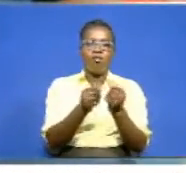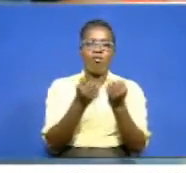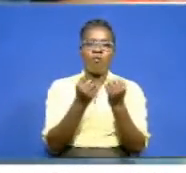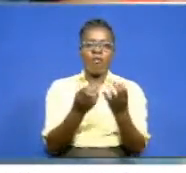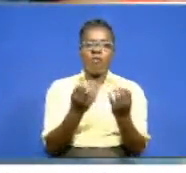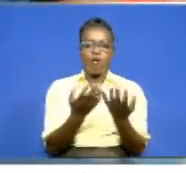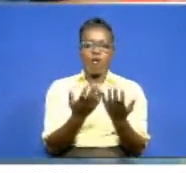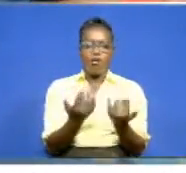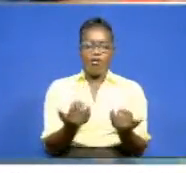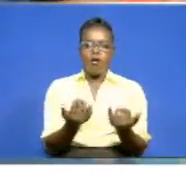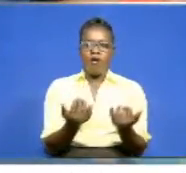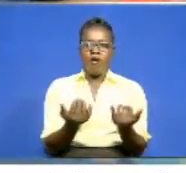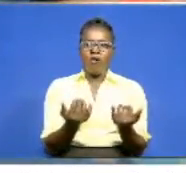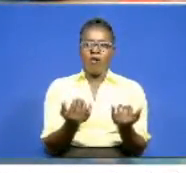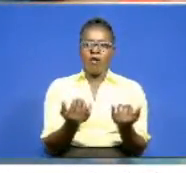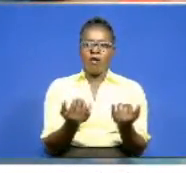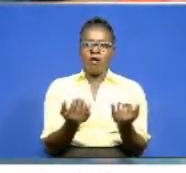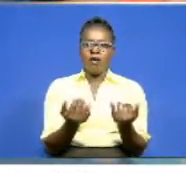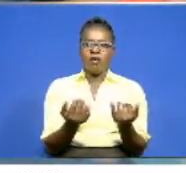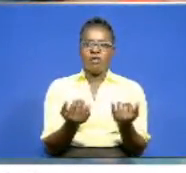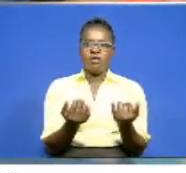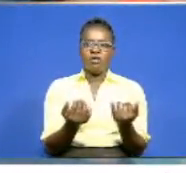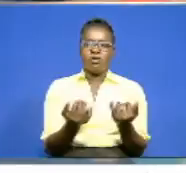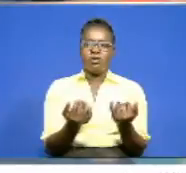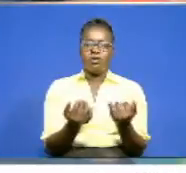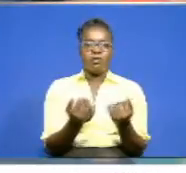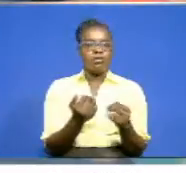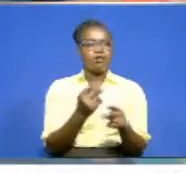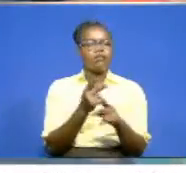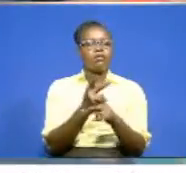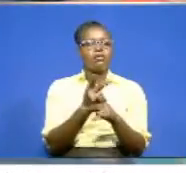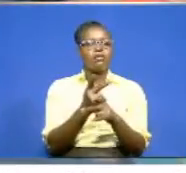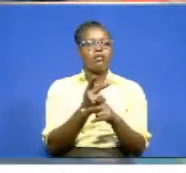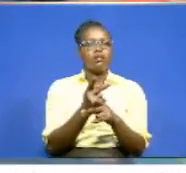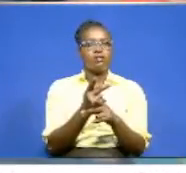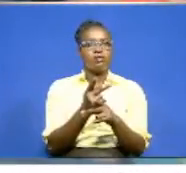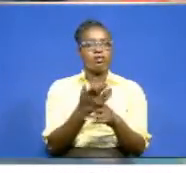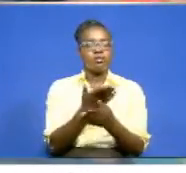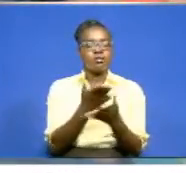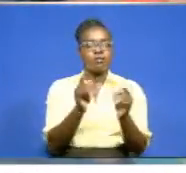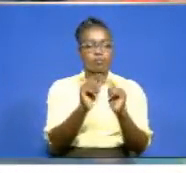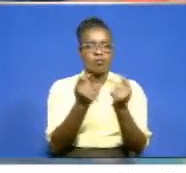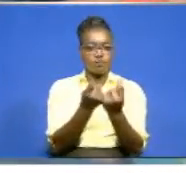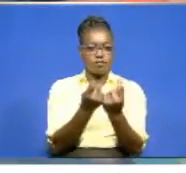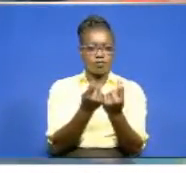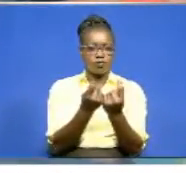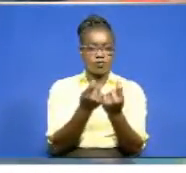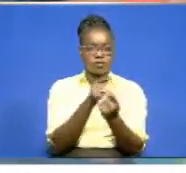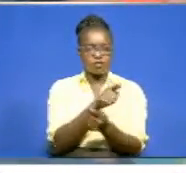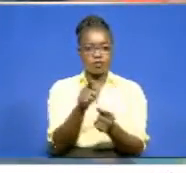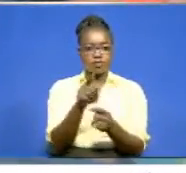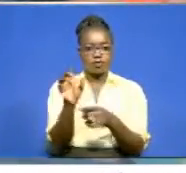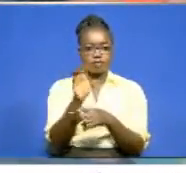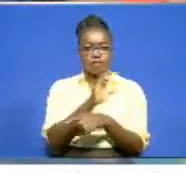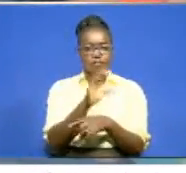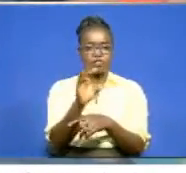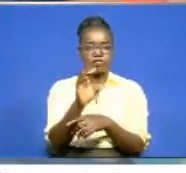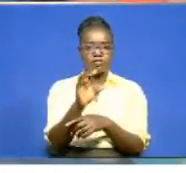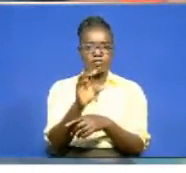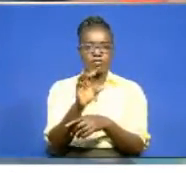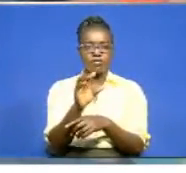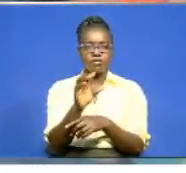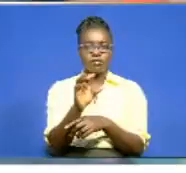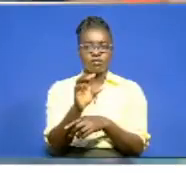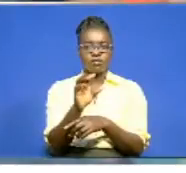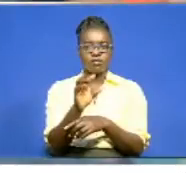not moving forward, you did mention something about maintaining this Moran team. And for you as a coach, do you think we are